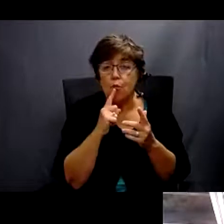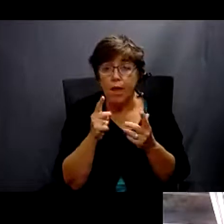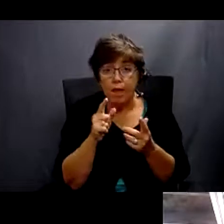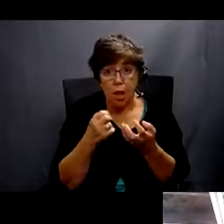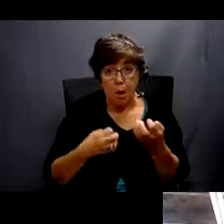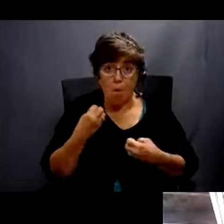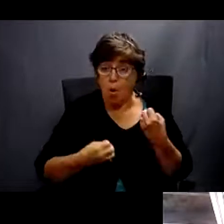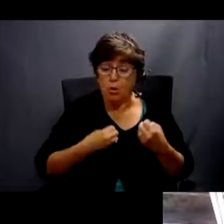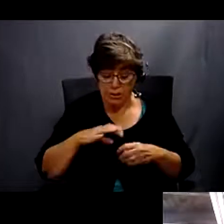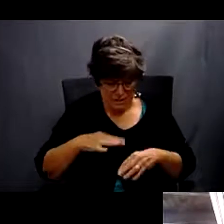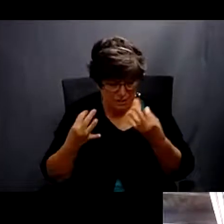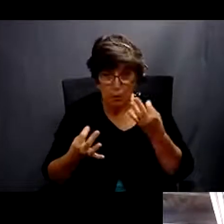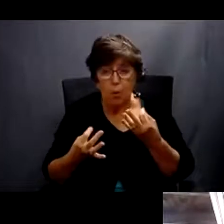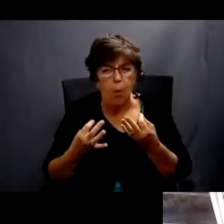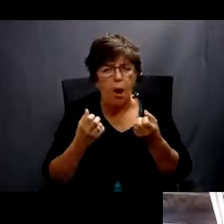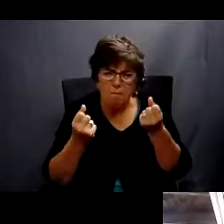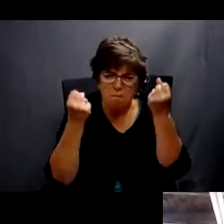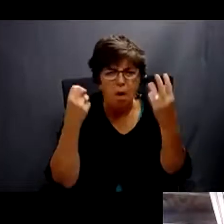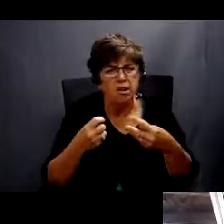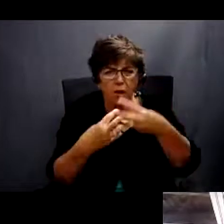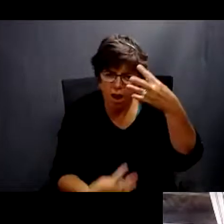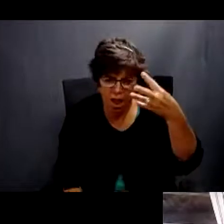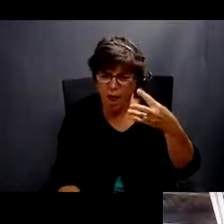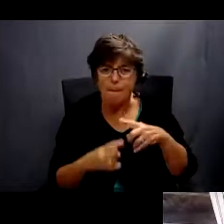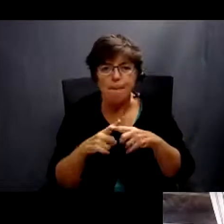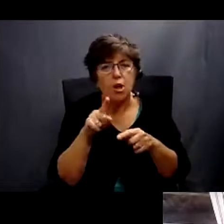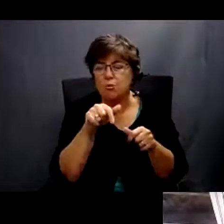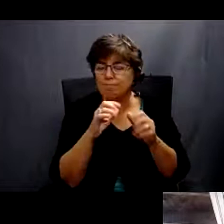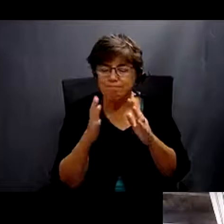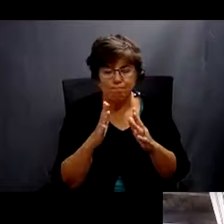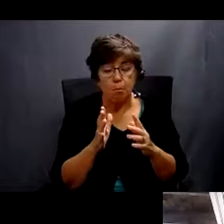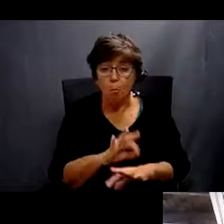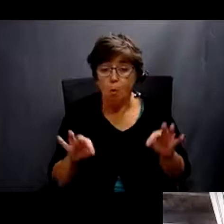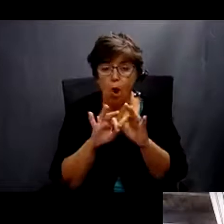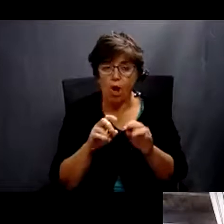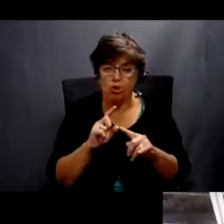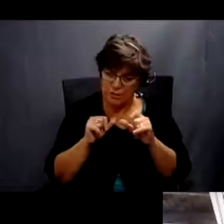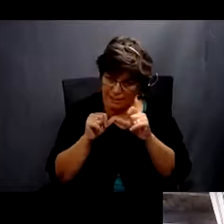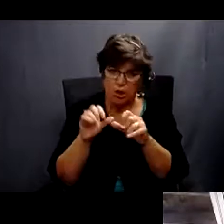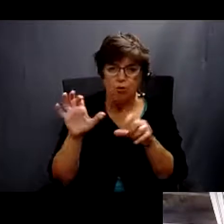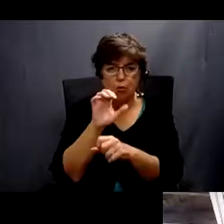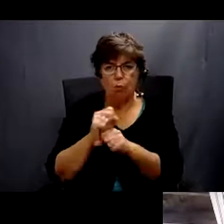that come with it. And the main thing is you just got to keep showing up for yourself.